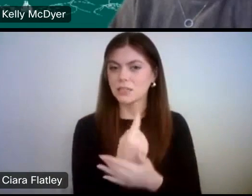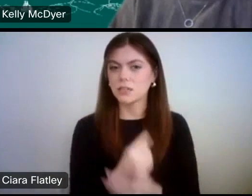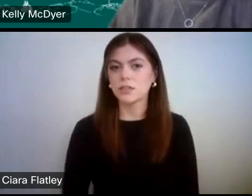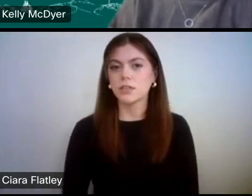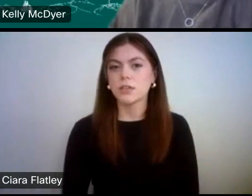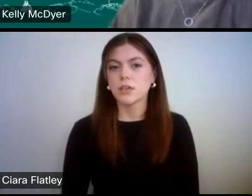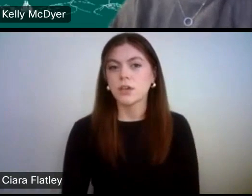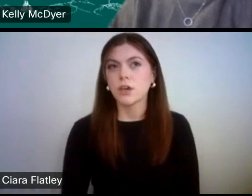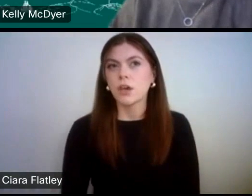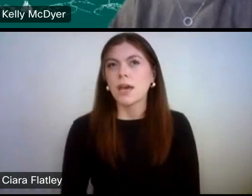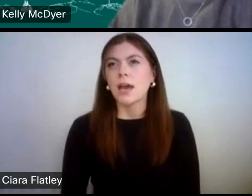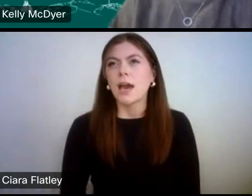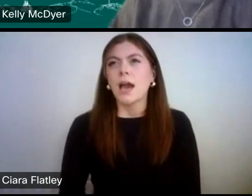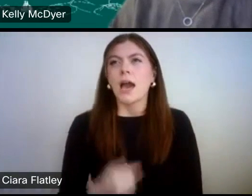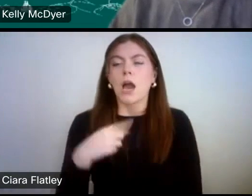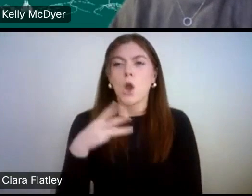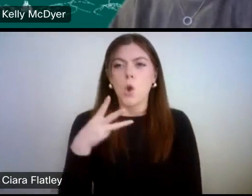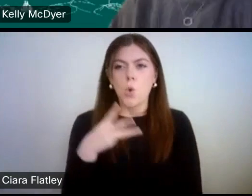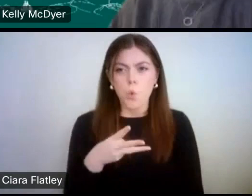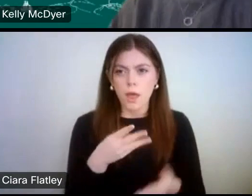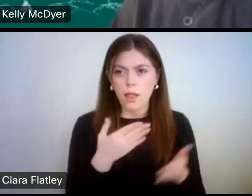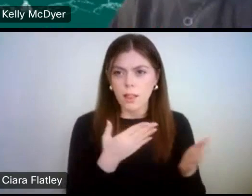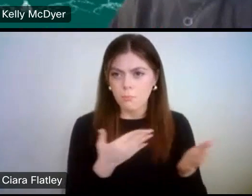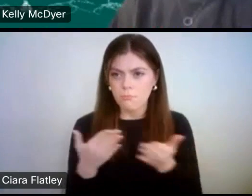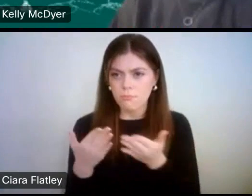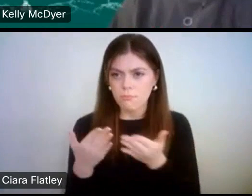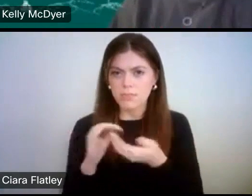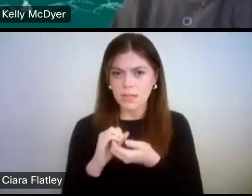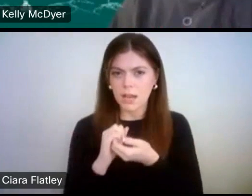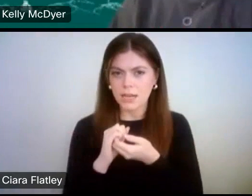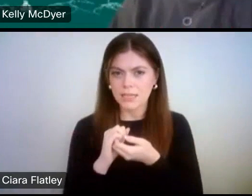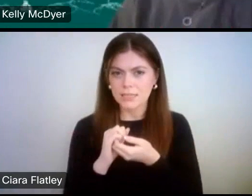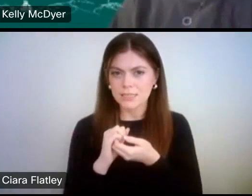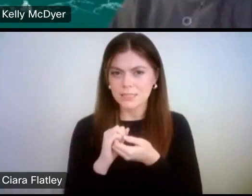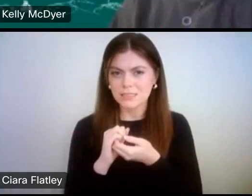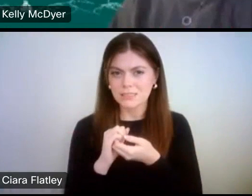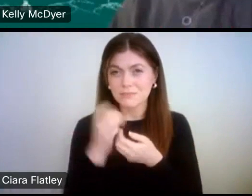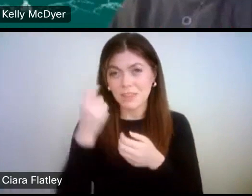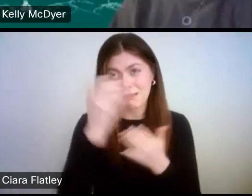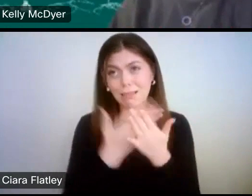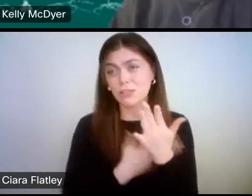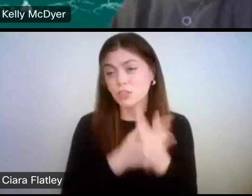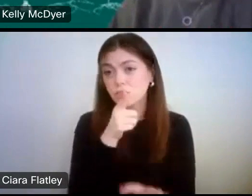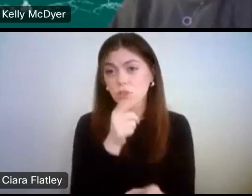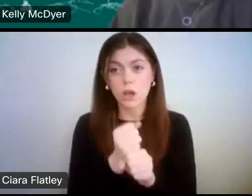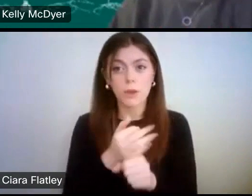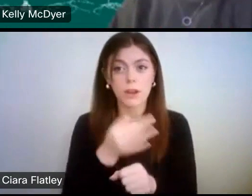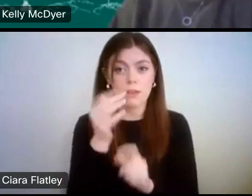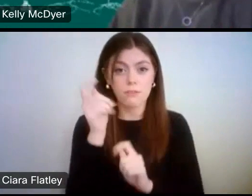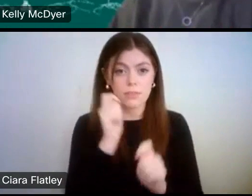We'll take it to our colleagues within NWIP. I mean, the legislation does talk about if you consider